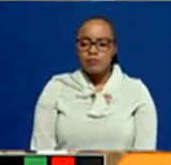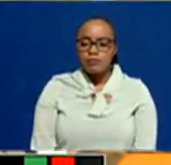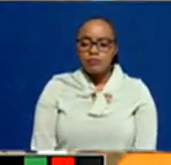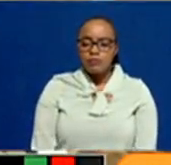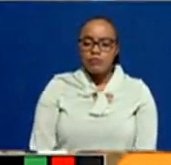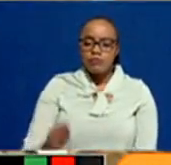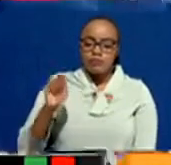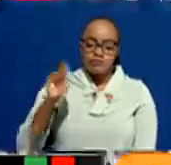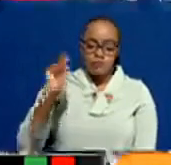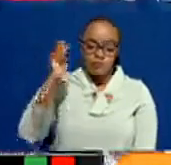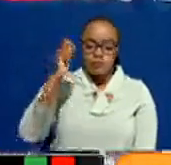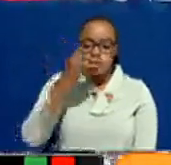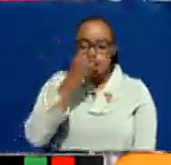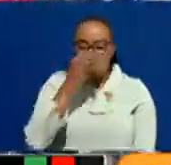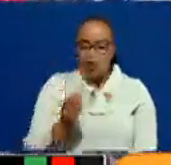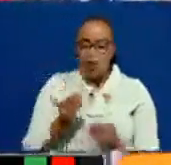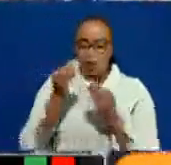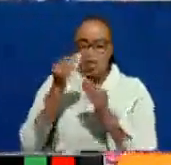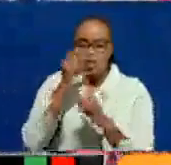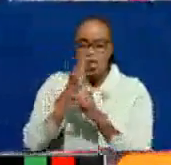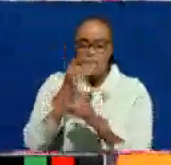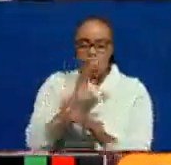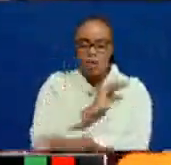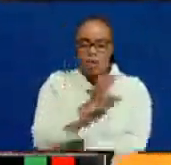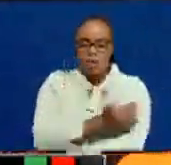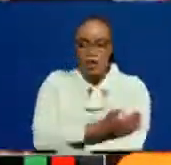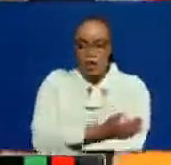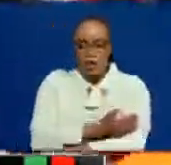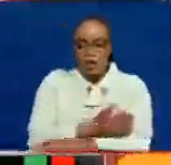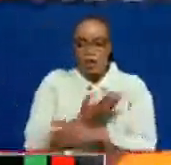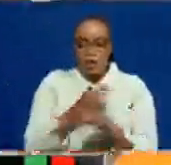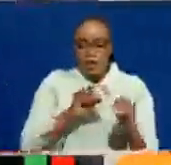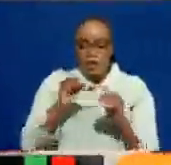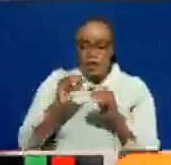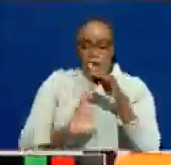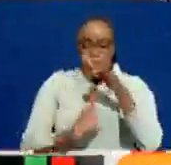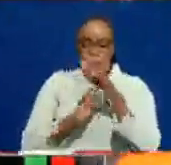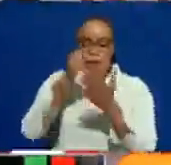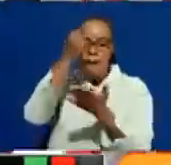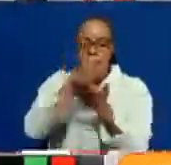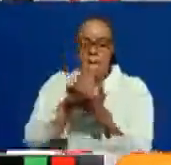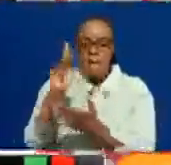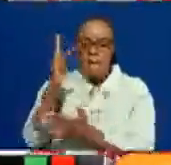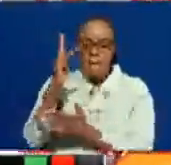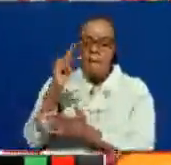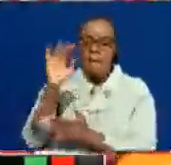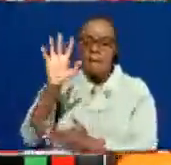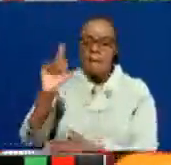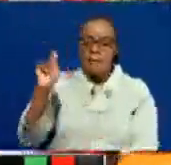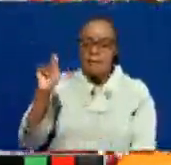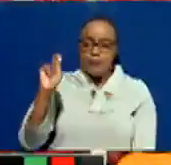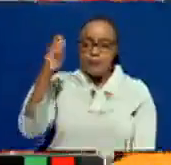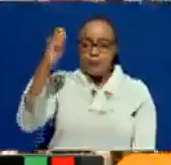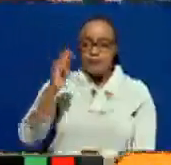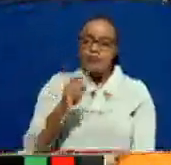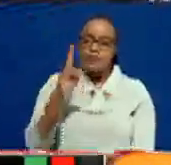As President William Ruto was handed over the instruments of power, ascending to the highest office in the land as the fifth president, over